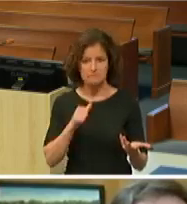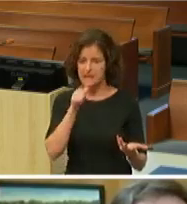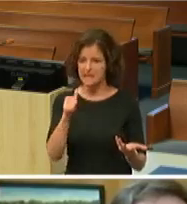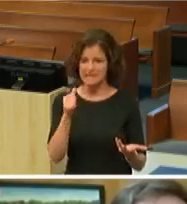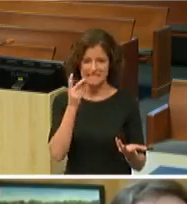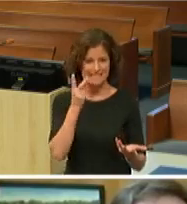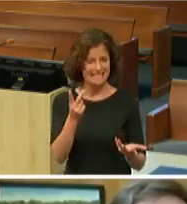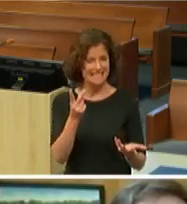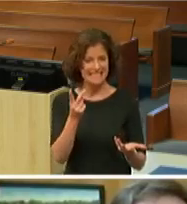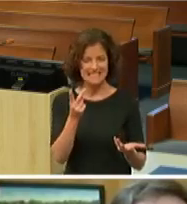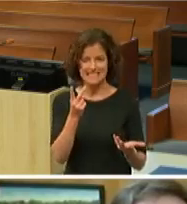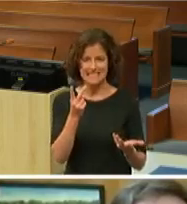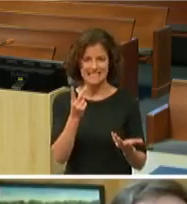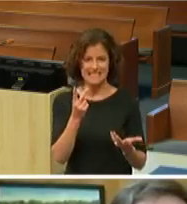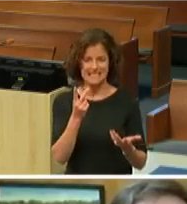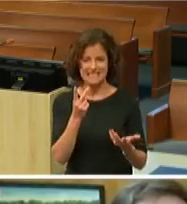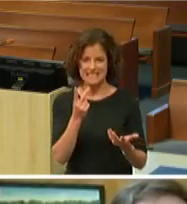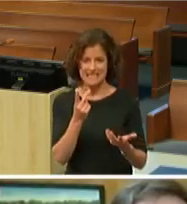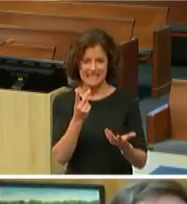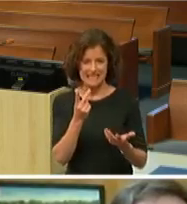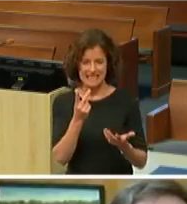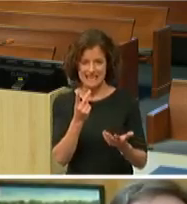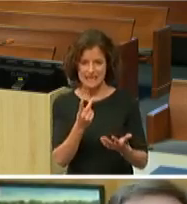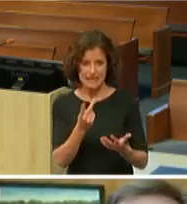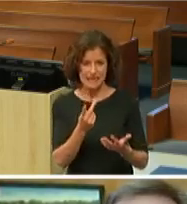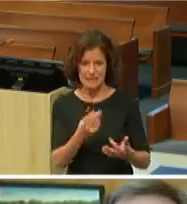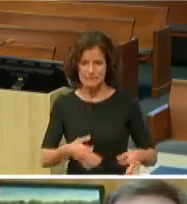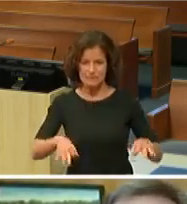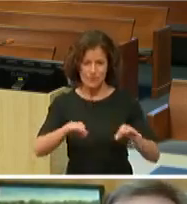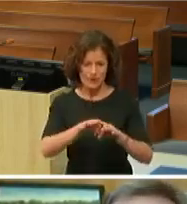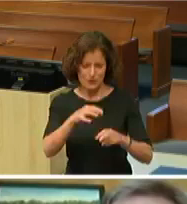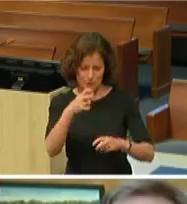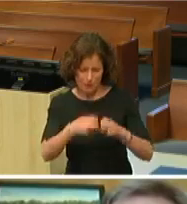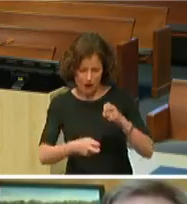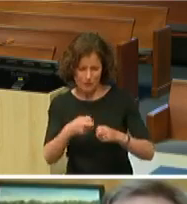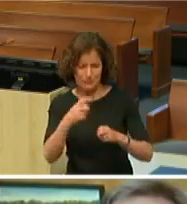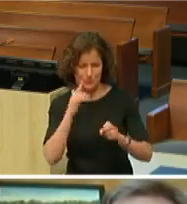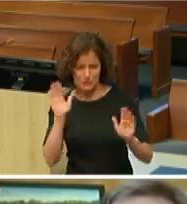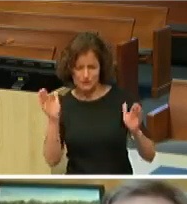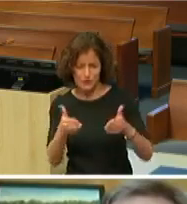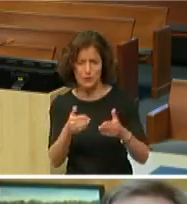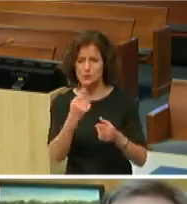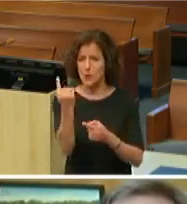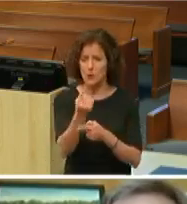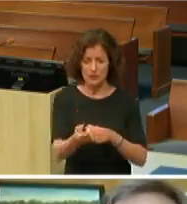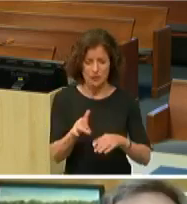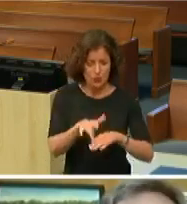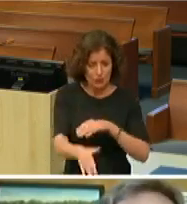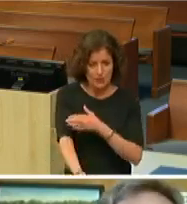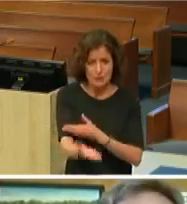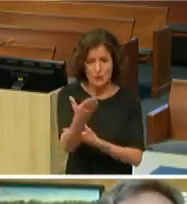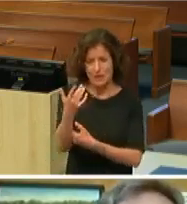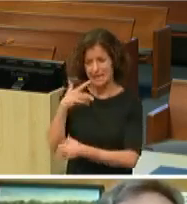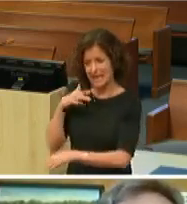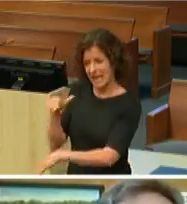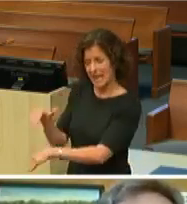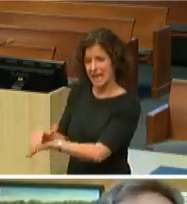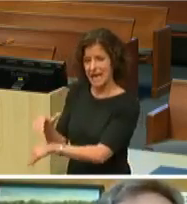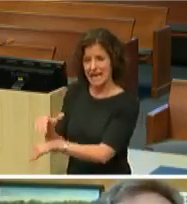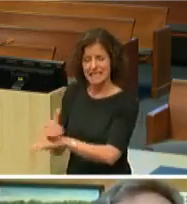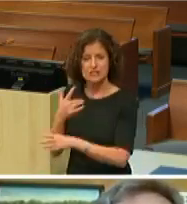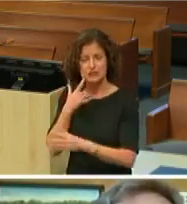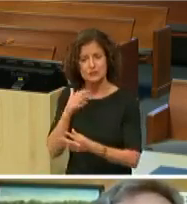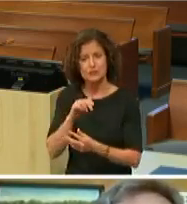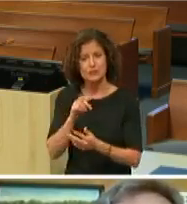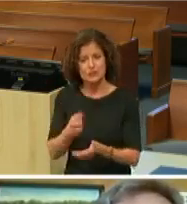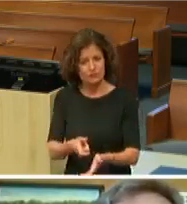significant reasons other than those times, early in the morning and late at night, to make any mandated